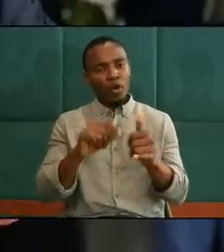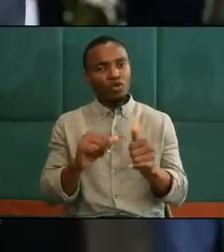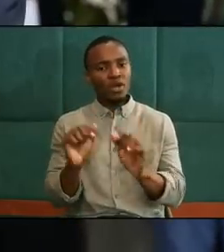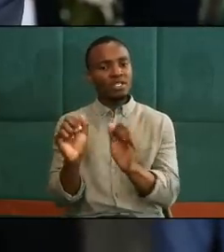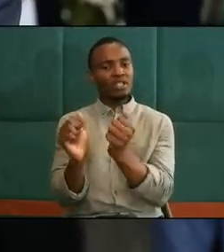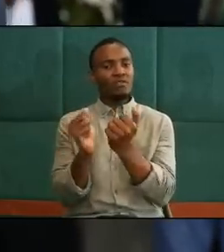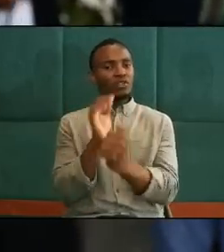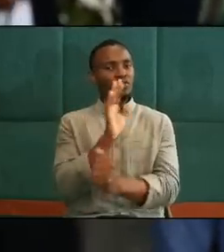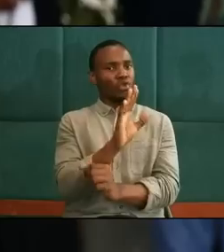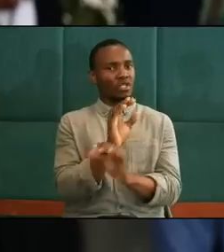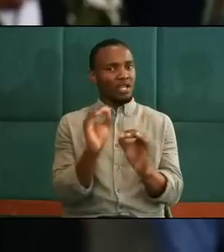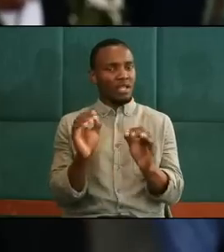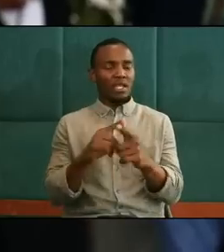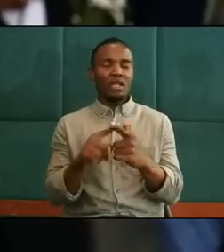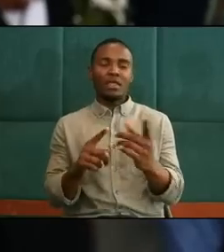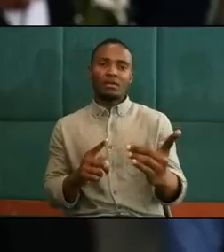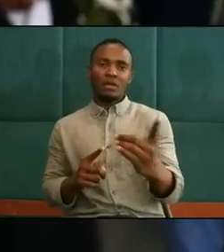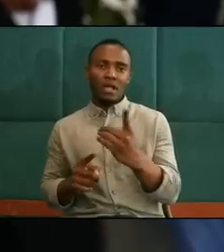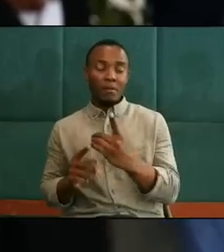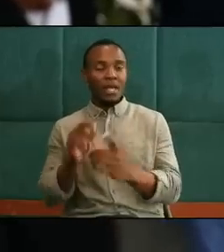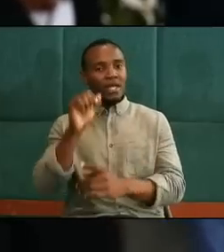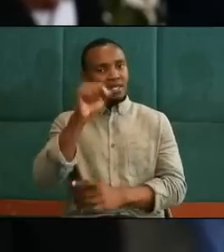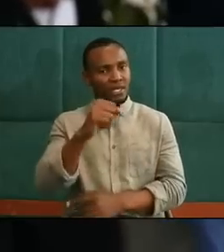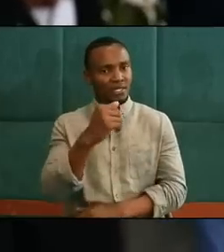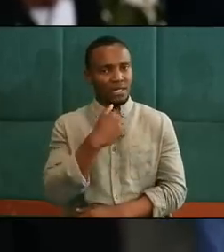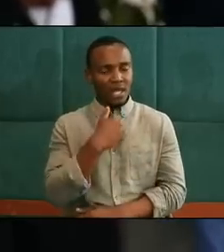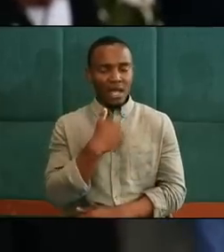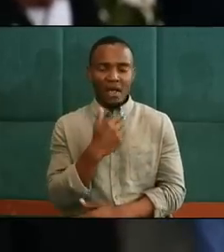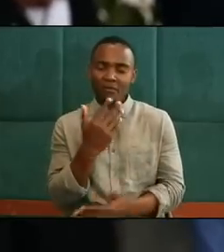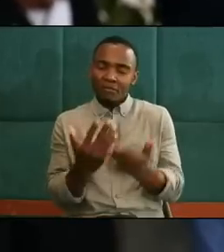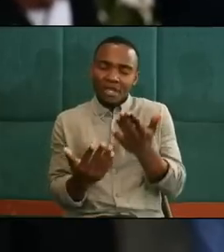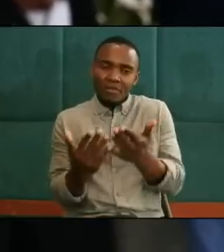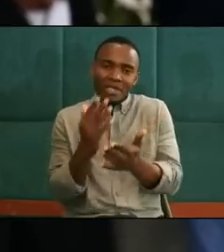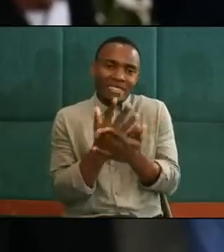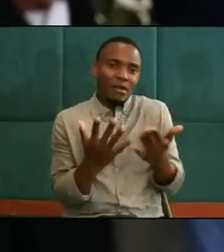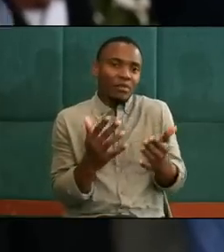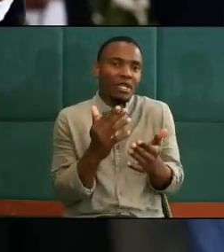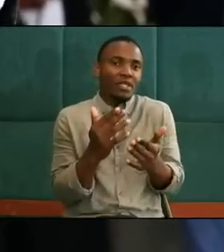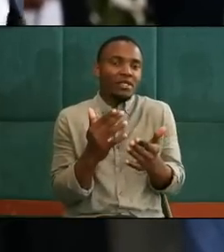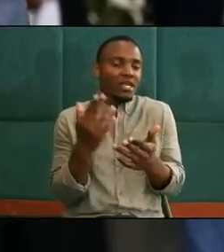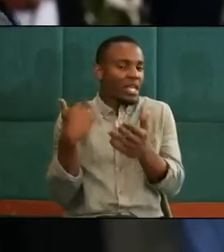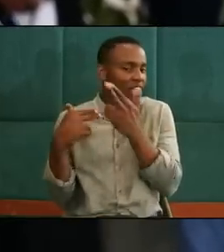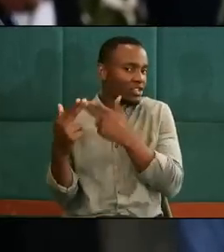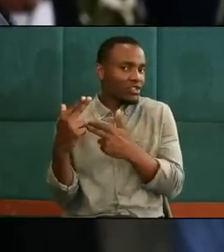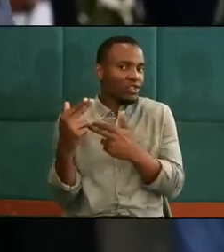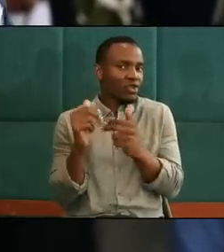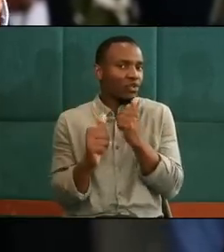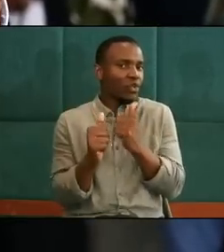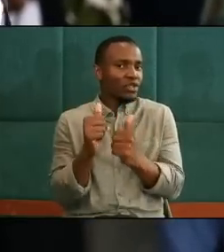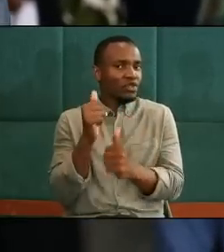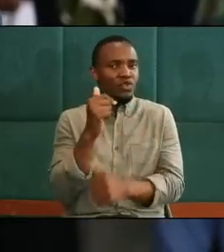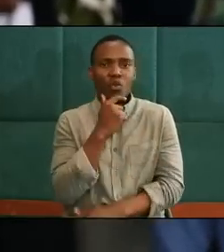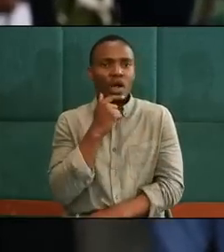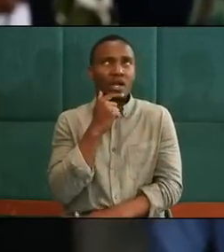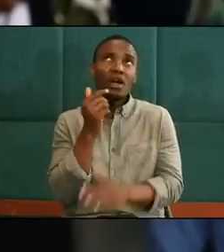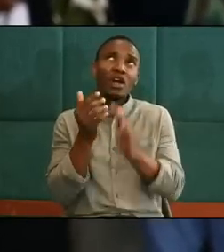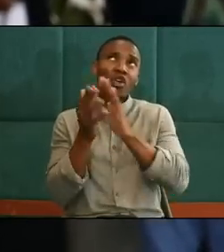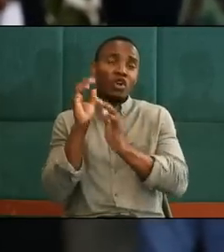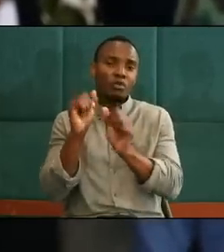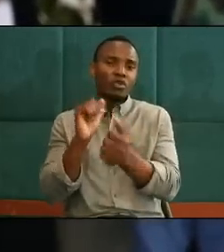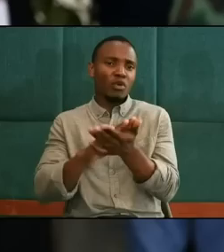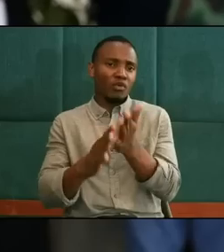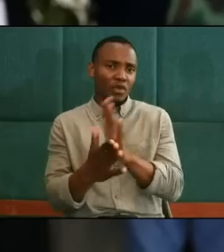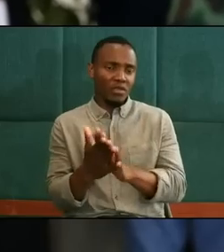salvation, come. Yes, you may have some stuff in your background that you wonder, will God forgive you? Come. This is the